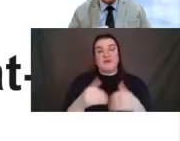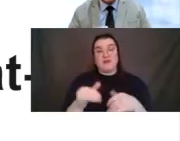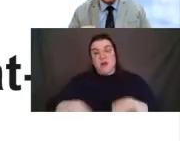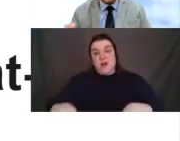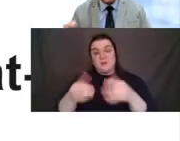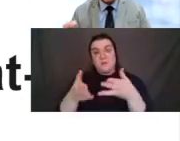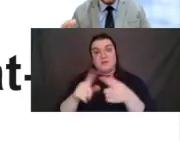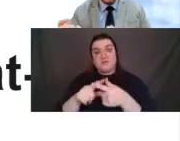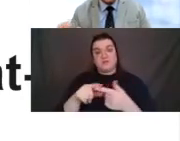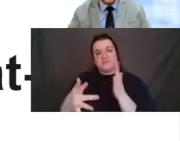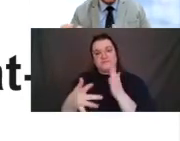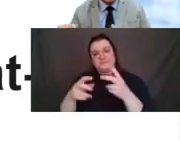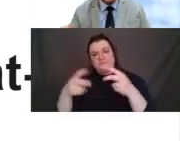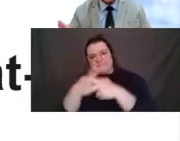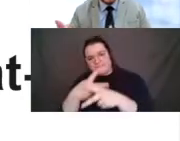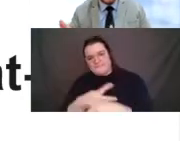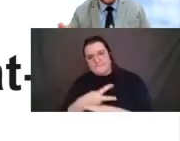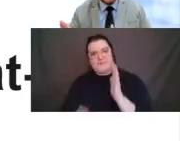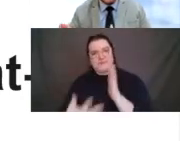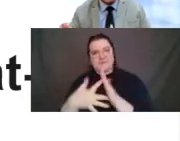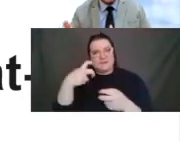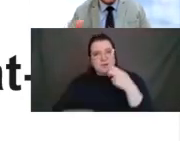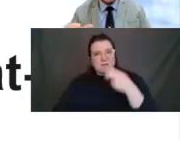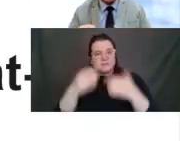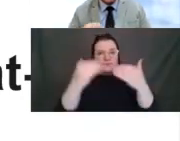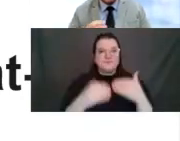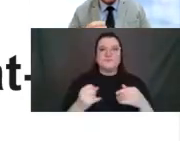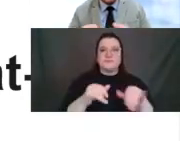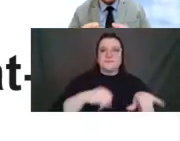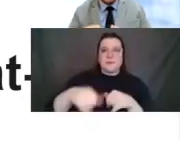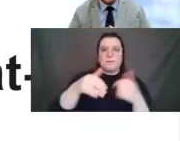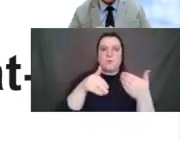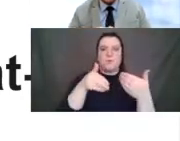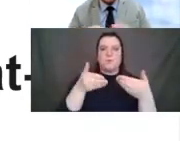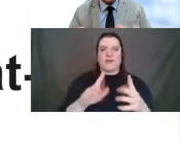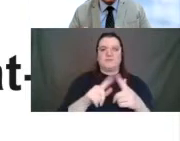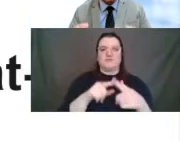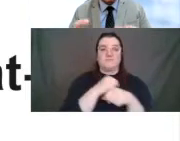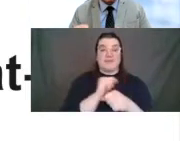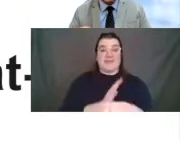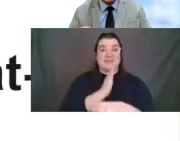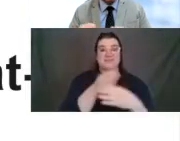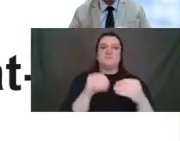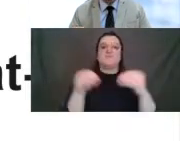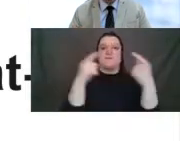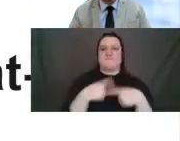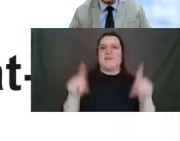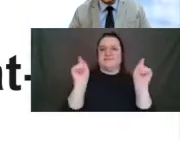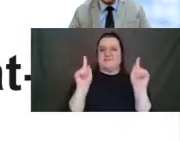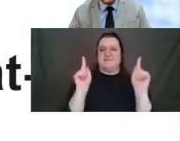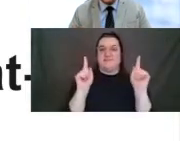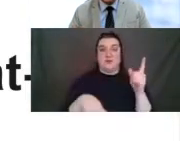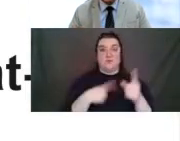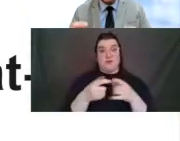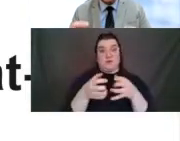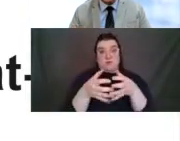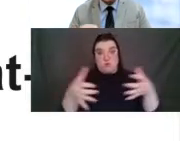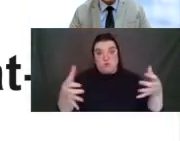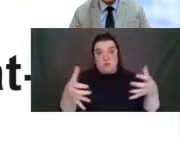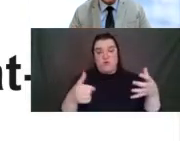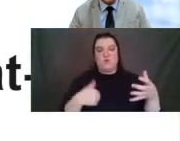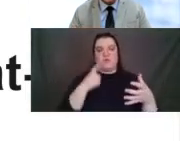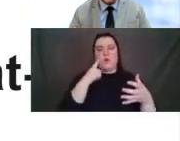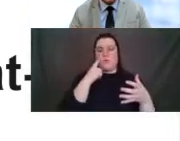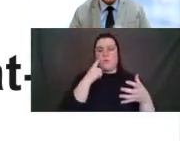also common ways to kind of make the intervention more effective. And as that kind of grew, then we realized it was best to move those communities of practice into a